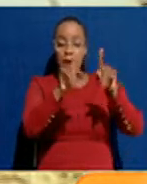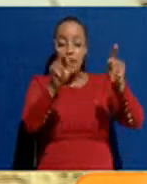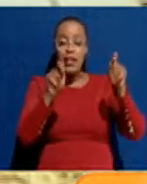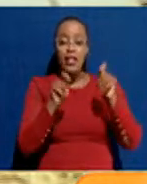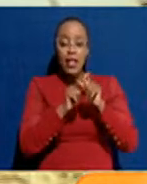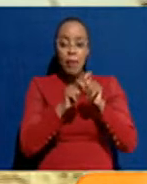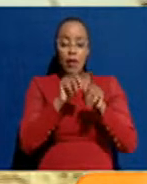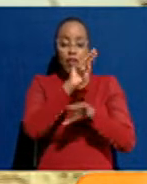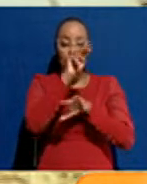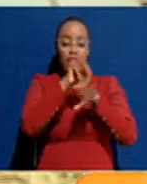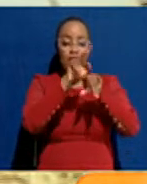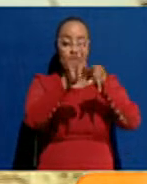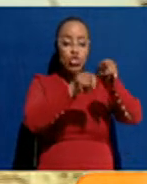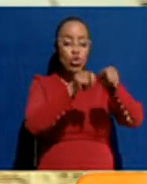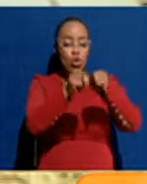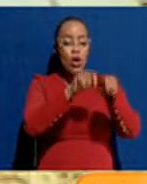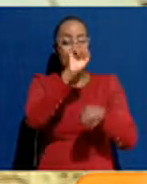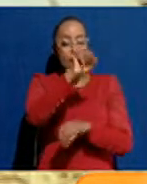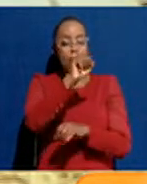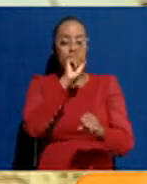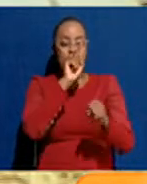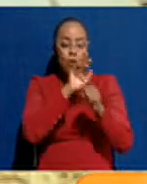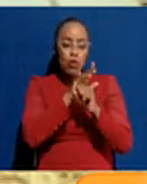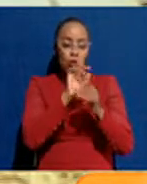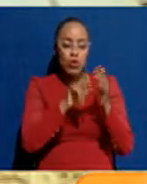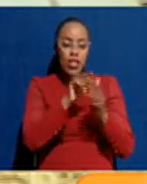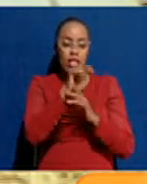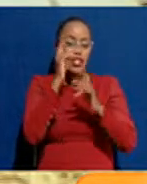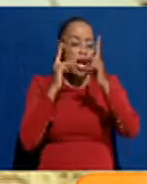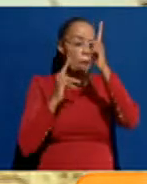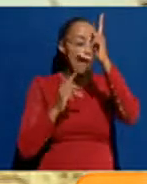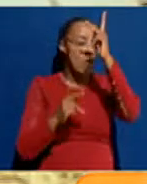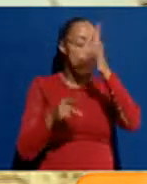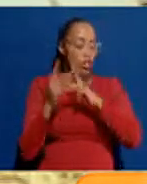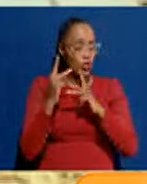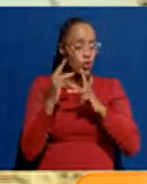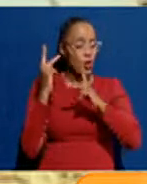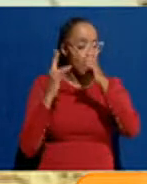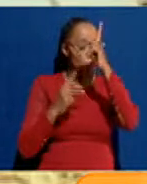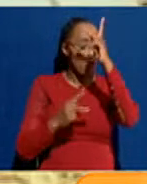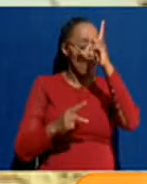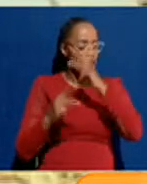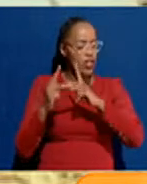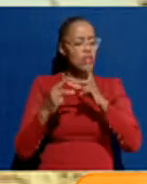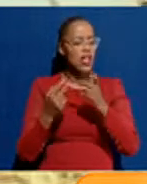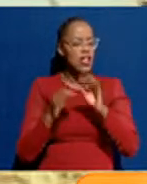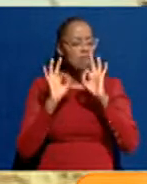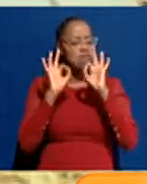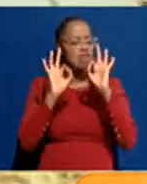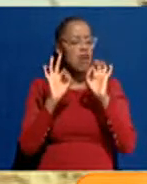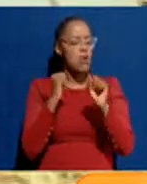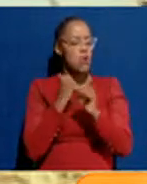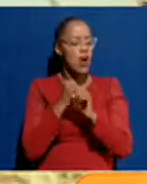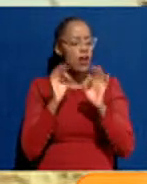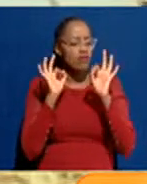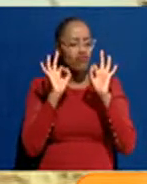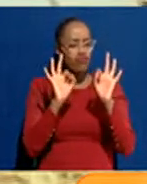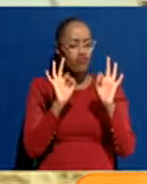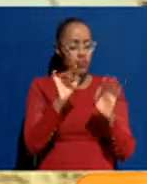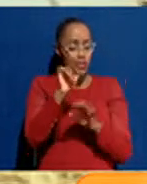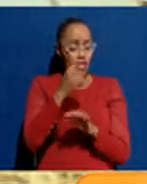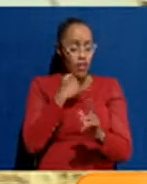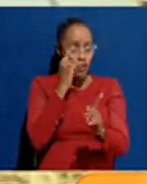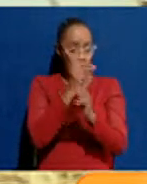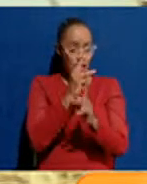is a national control, I can vouch that these are professionals, professionals by excellence. And the fact that they have been able to